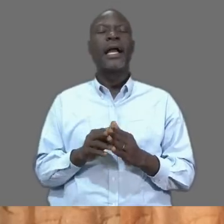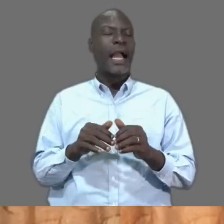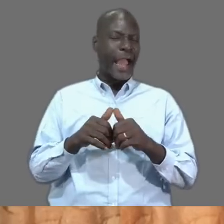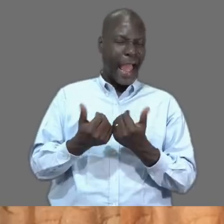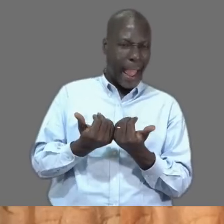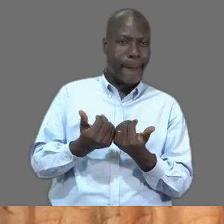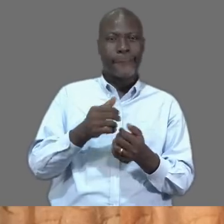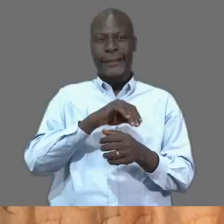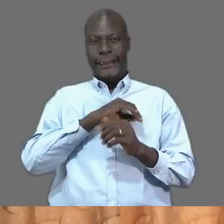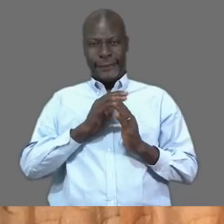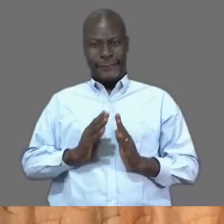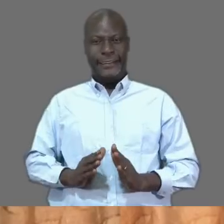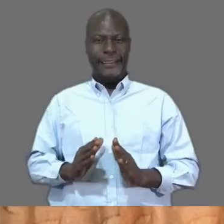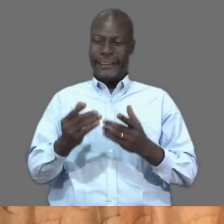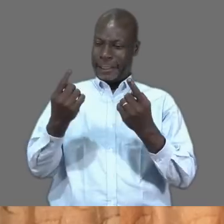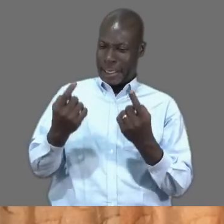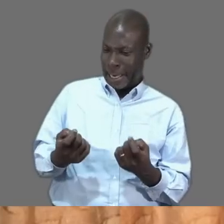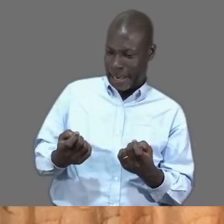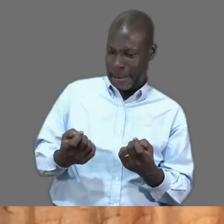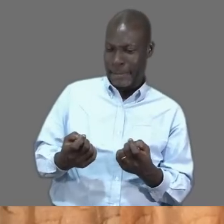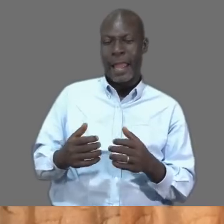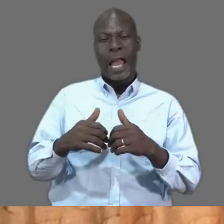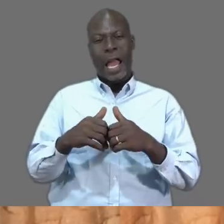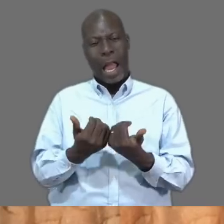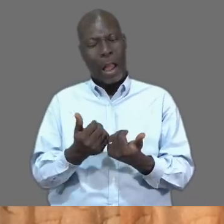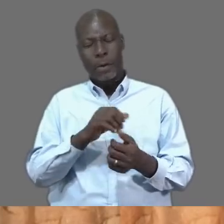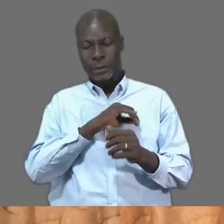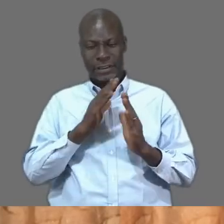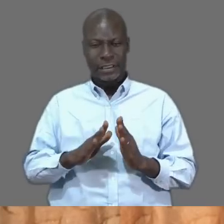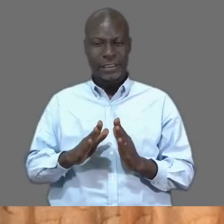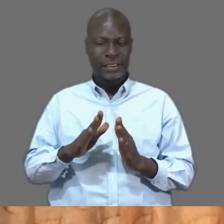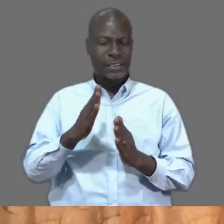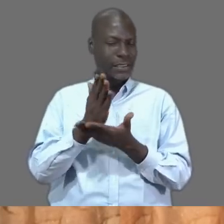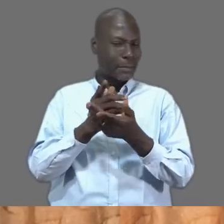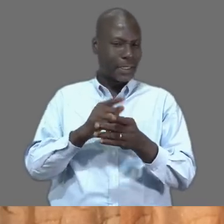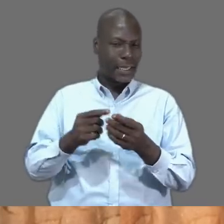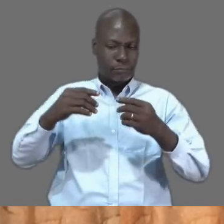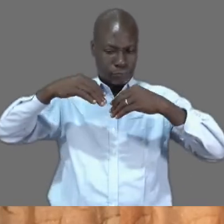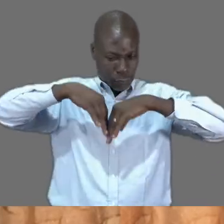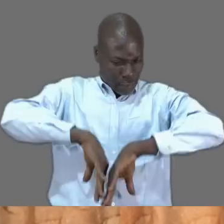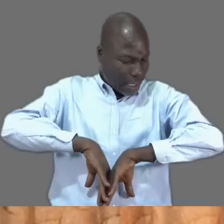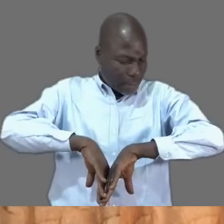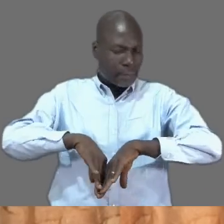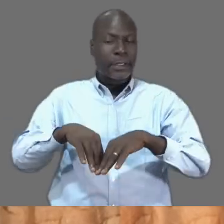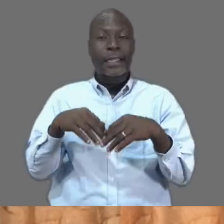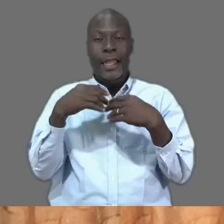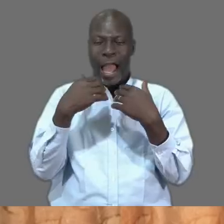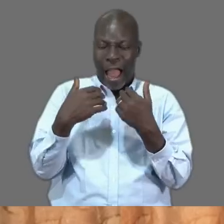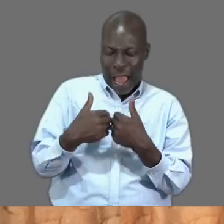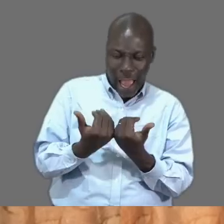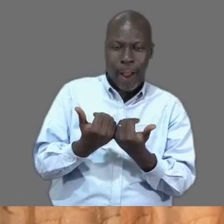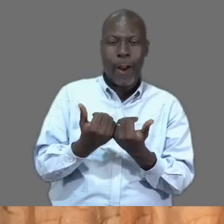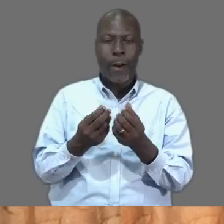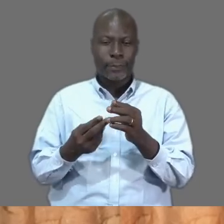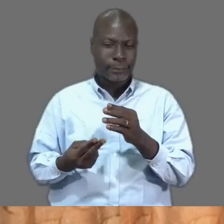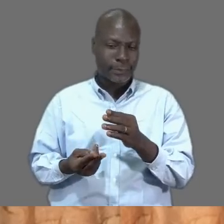a efa aso a kristosom odane ne ho ewo ebre bi mu ane kwan a efa aso a